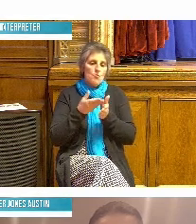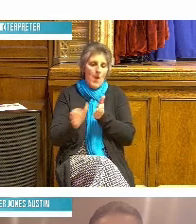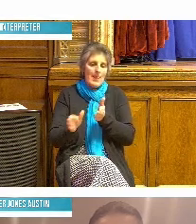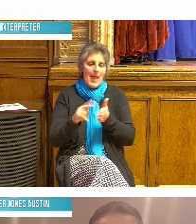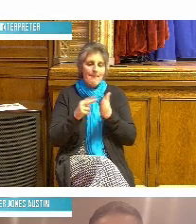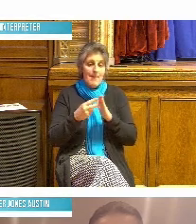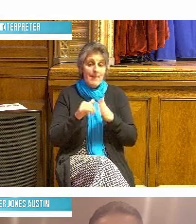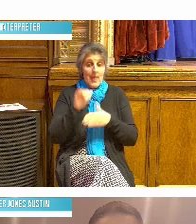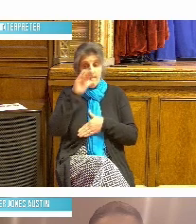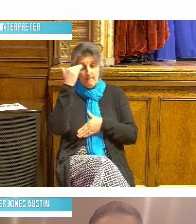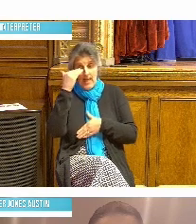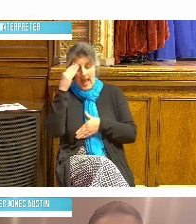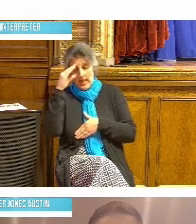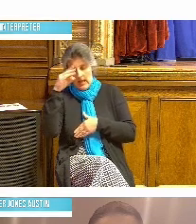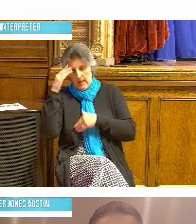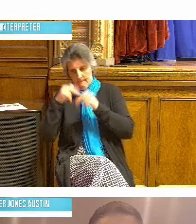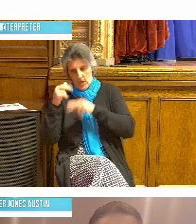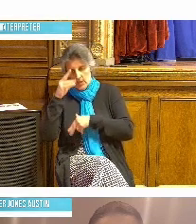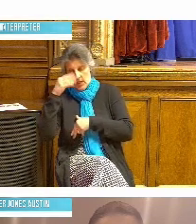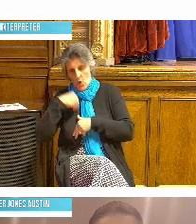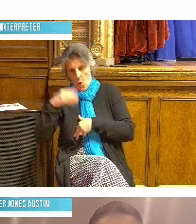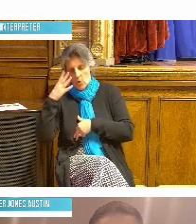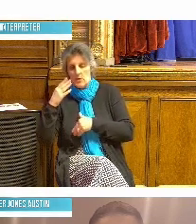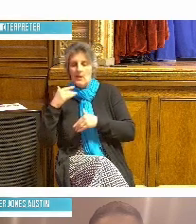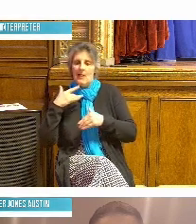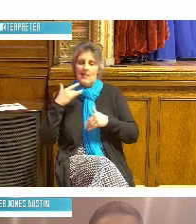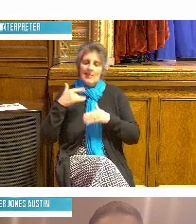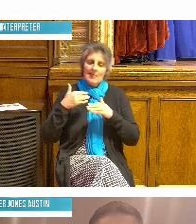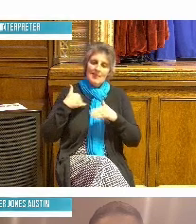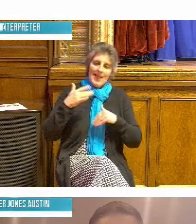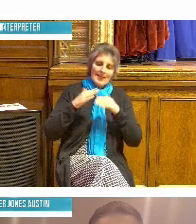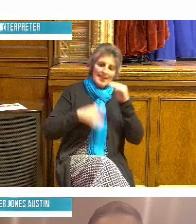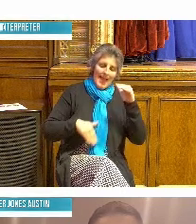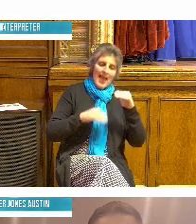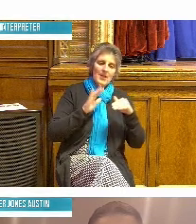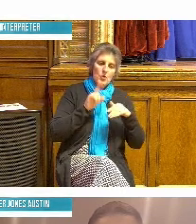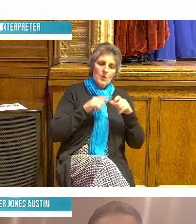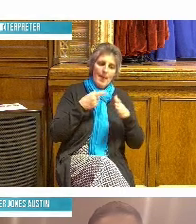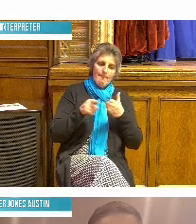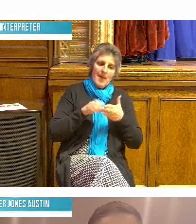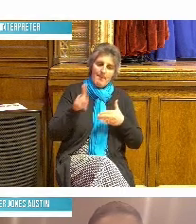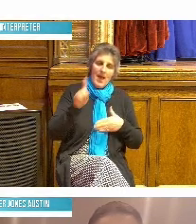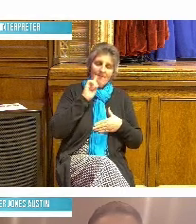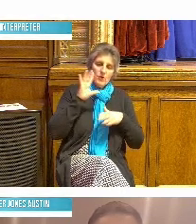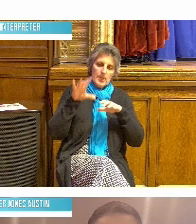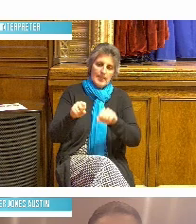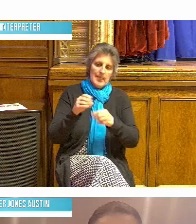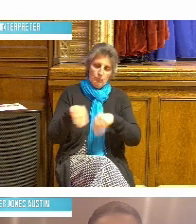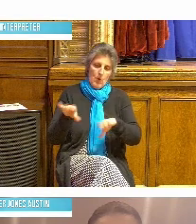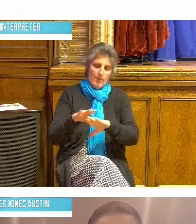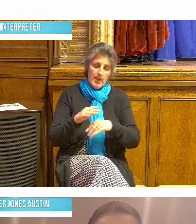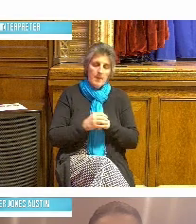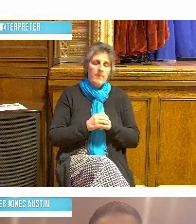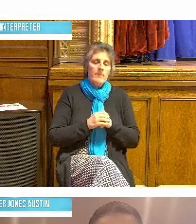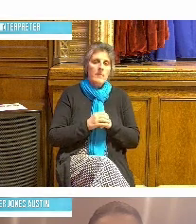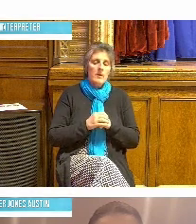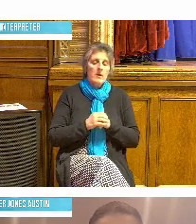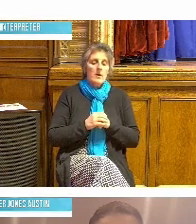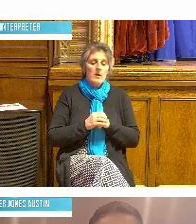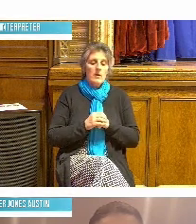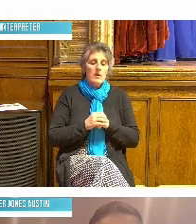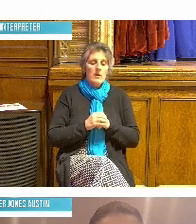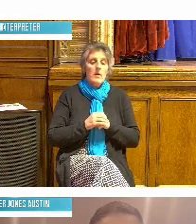Black building owners were less likely than their white counterparts to receive adequate reimbursement for seized property.